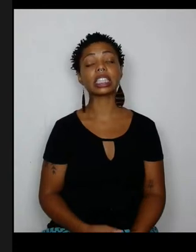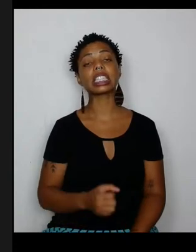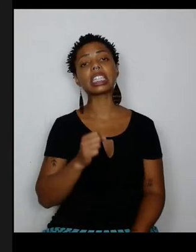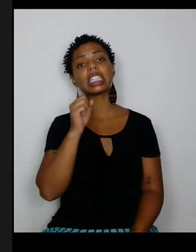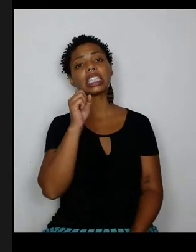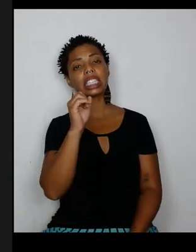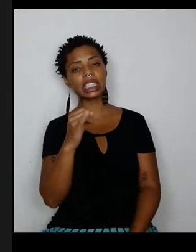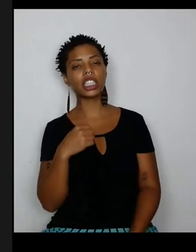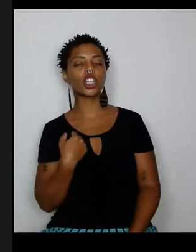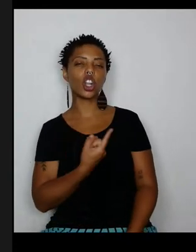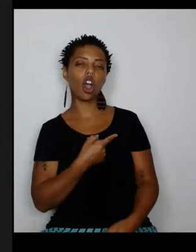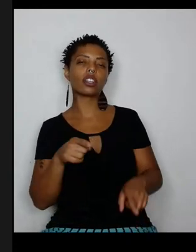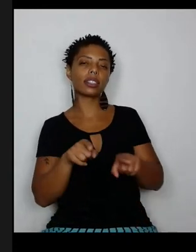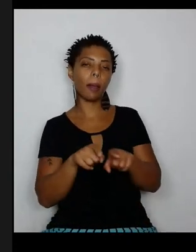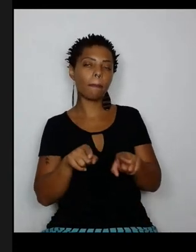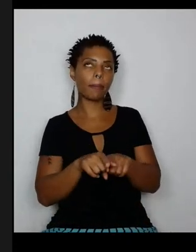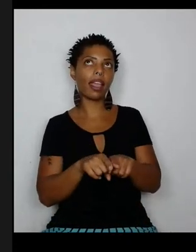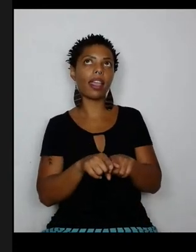i think that